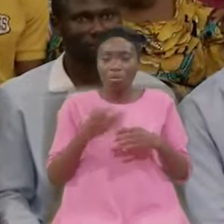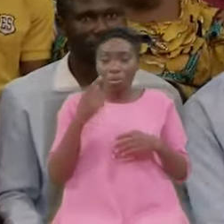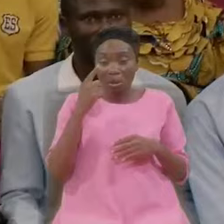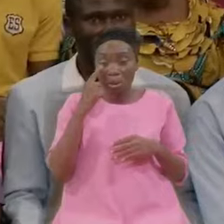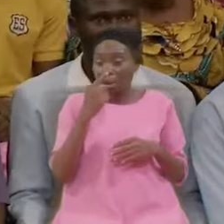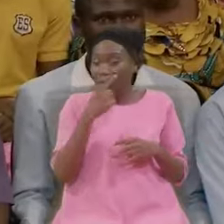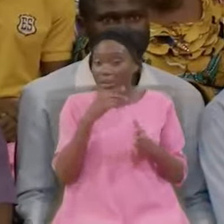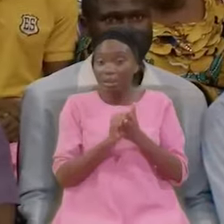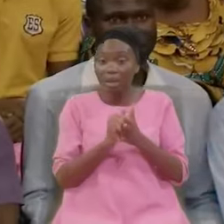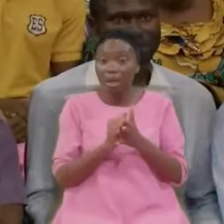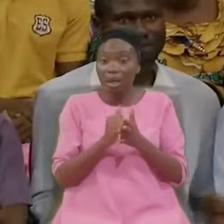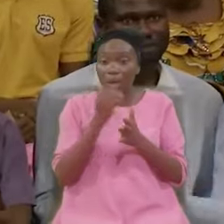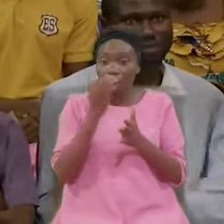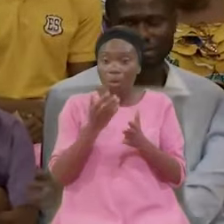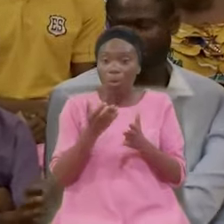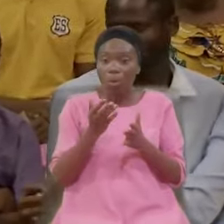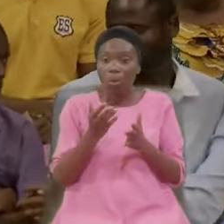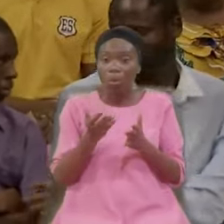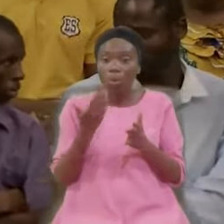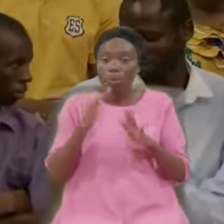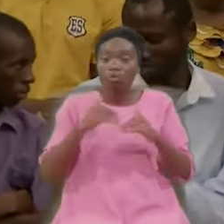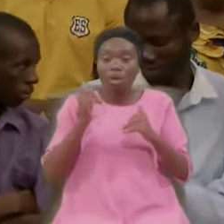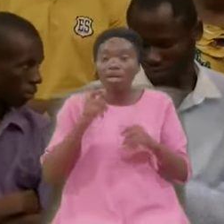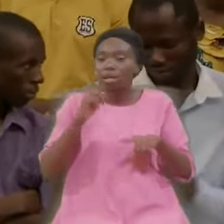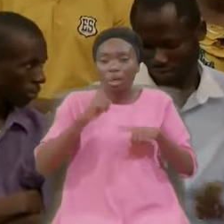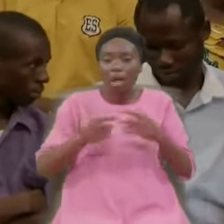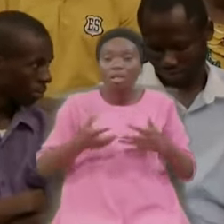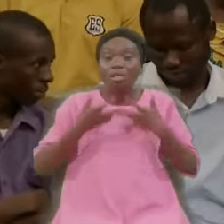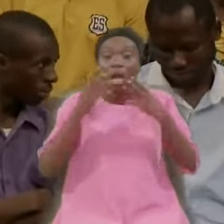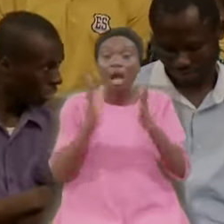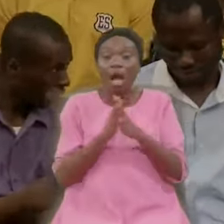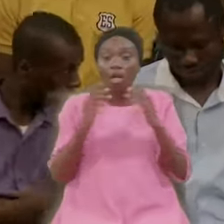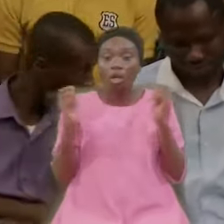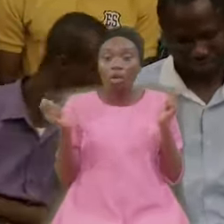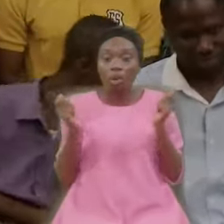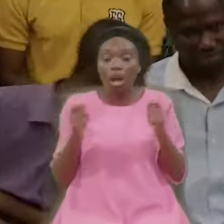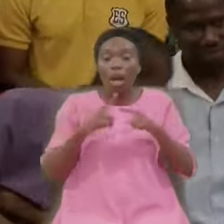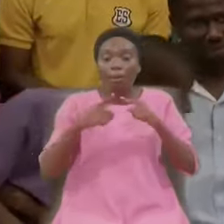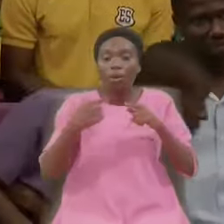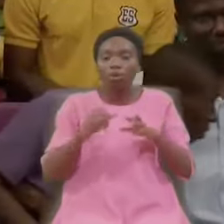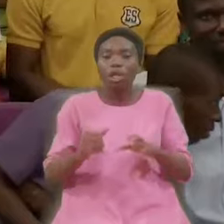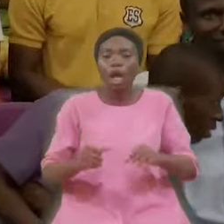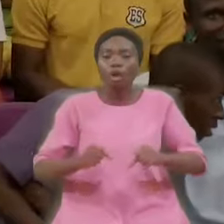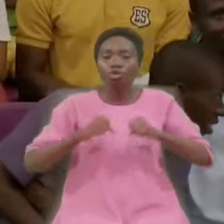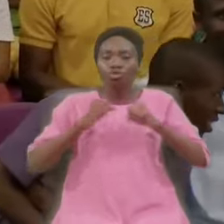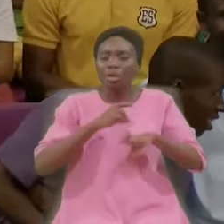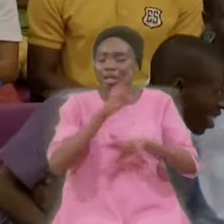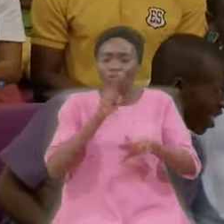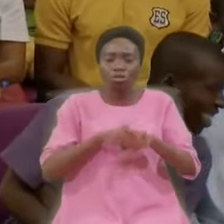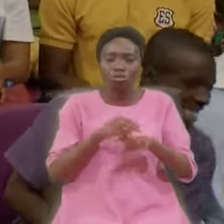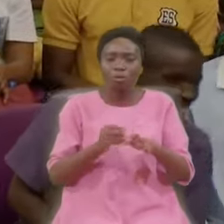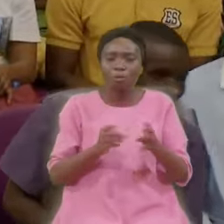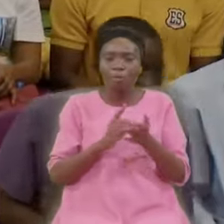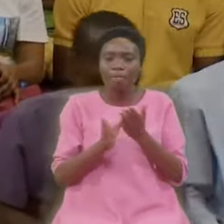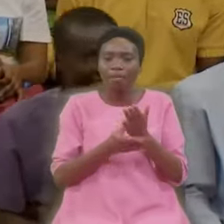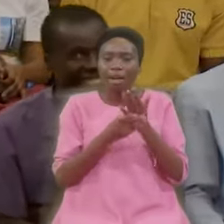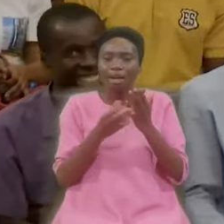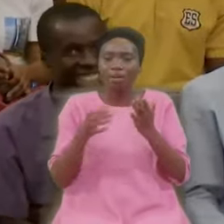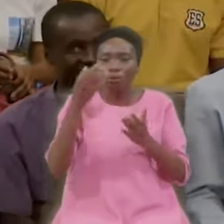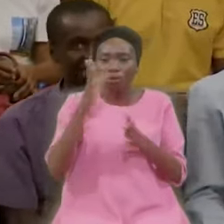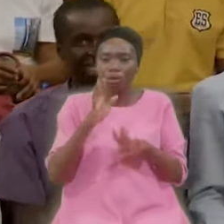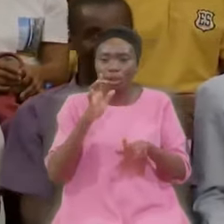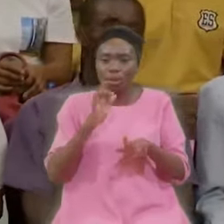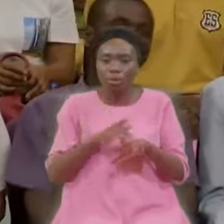That was why he could not shout hallelujah. But the supernatural, divine hand of God touched